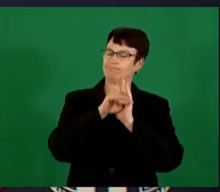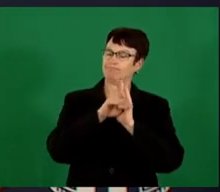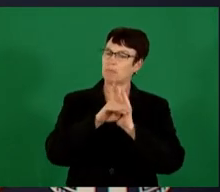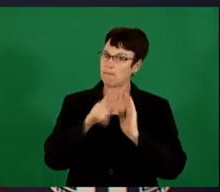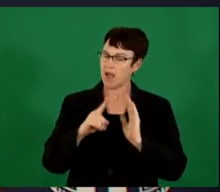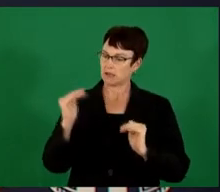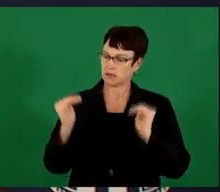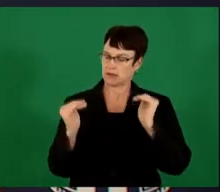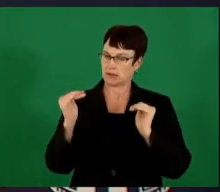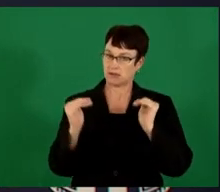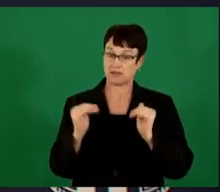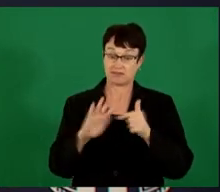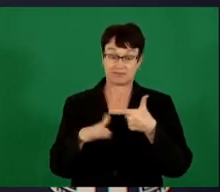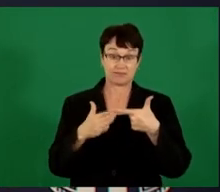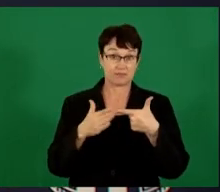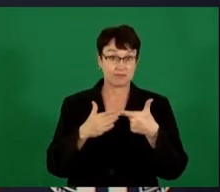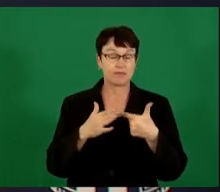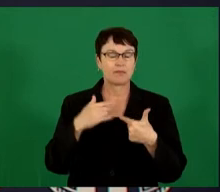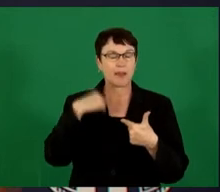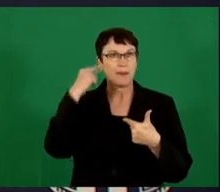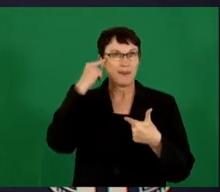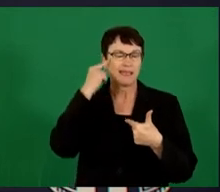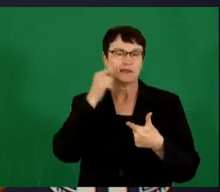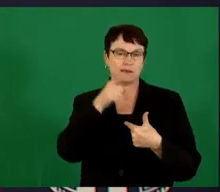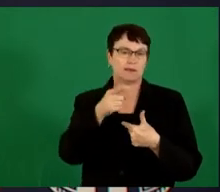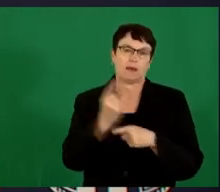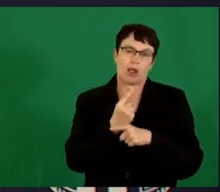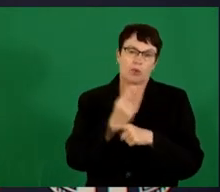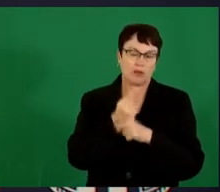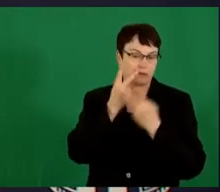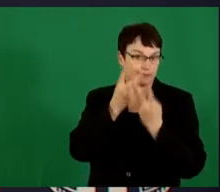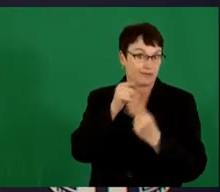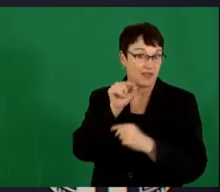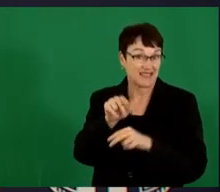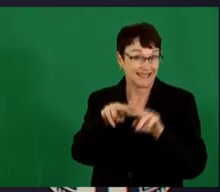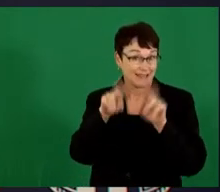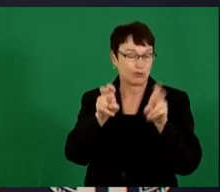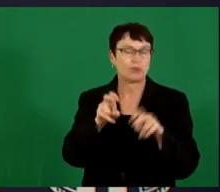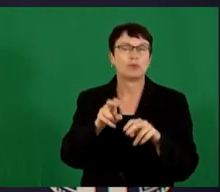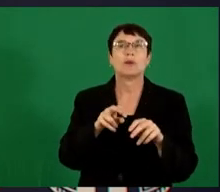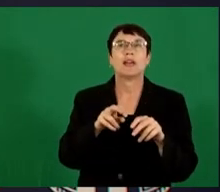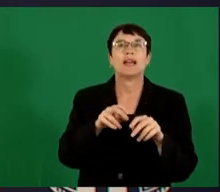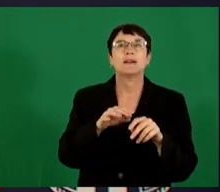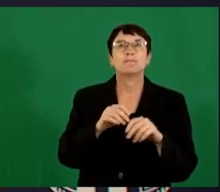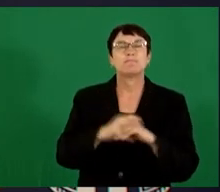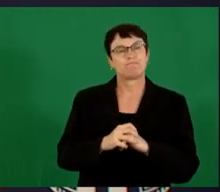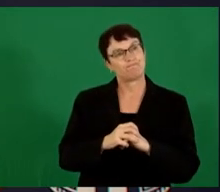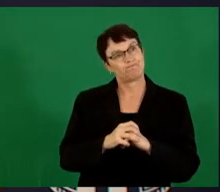bit complex, and I'm sure you talk to these chaps most of the time, that